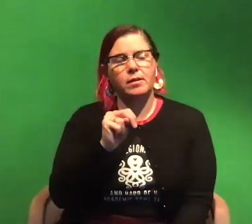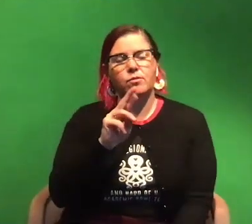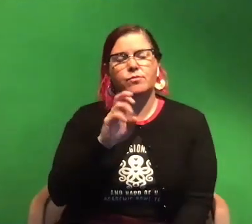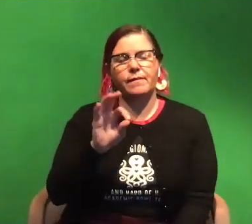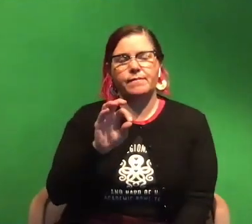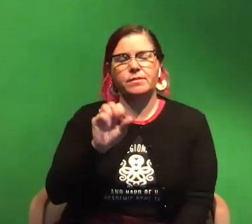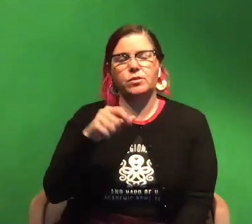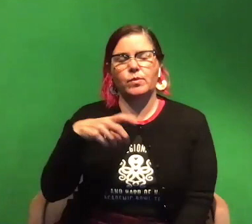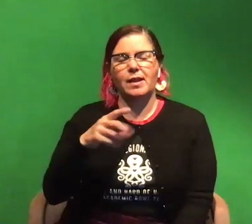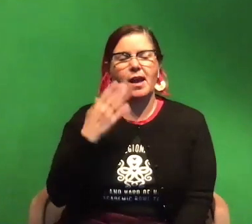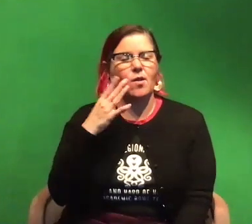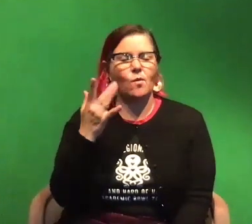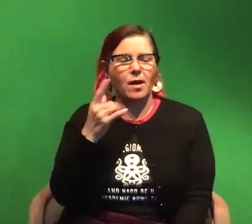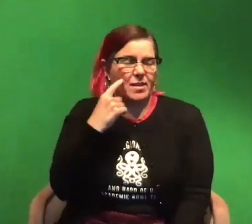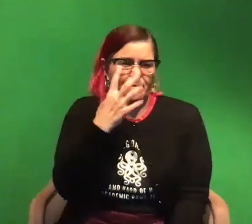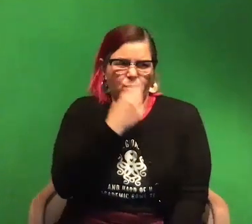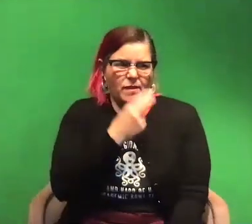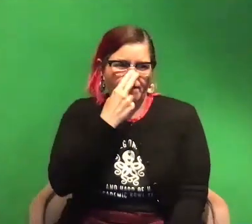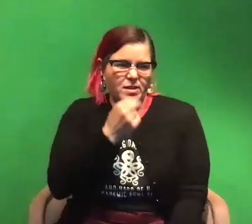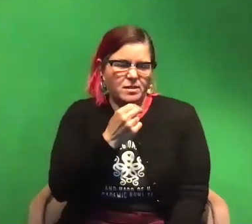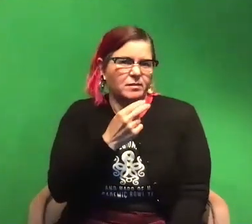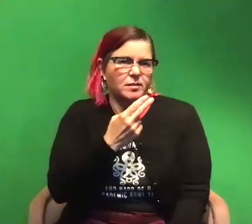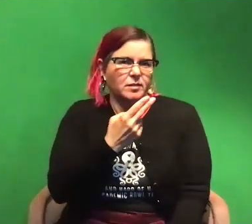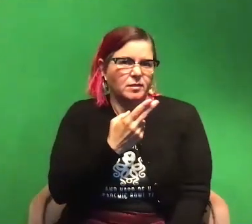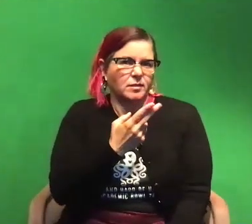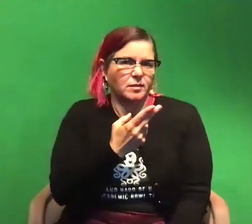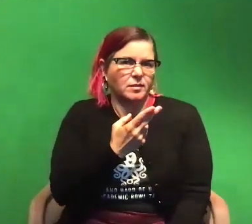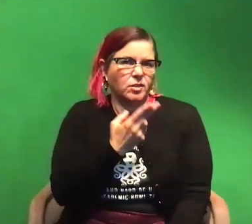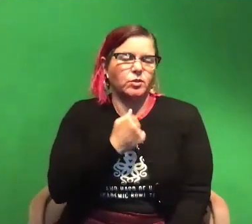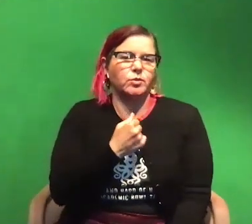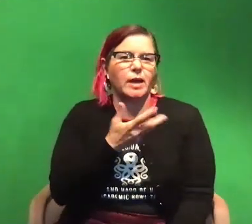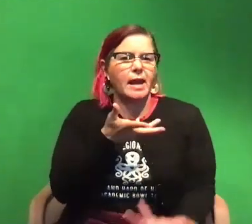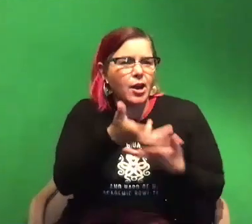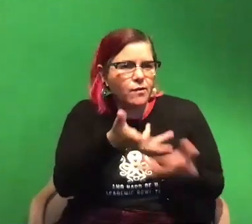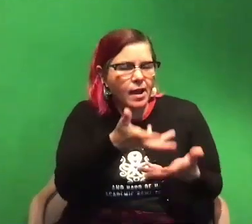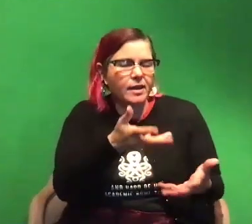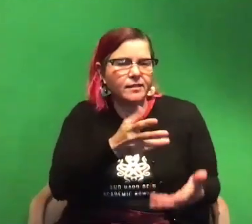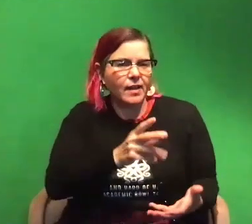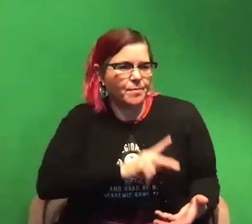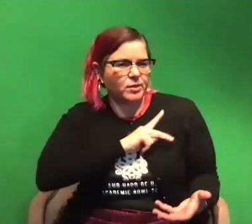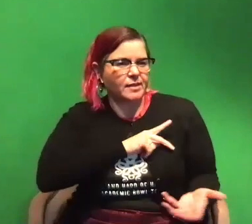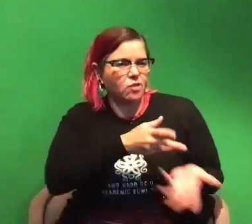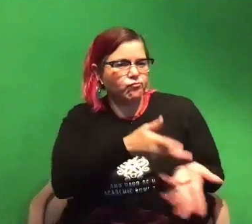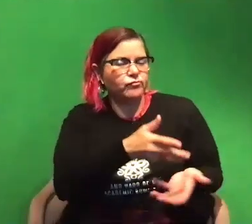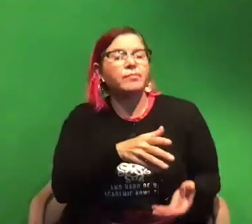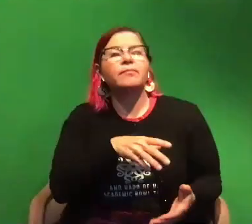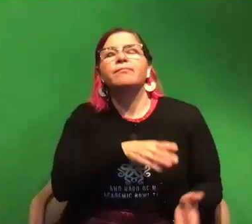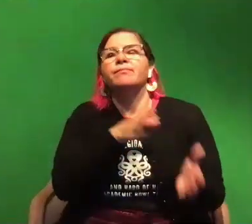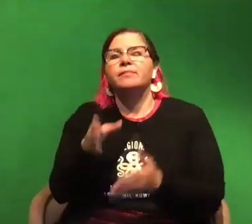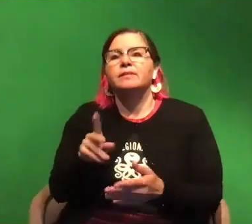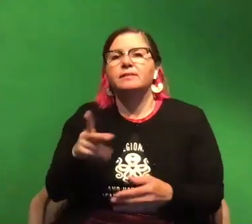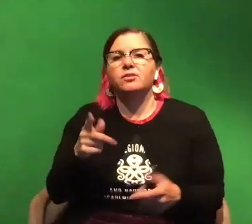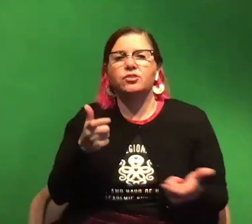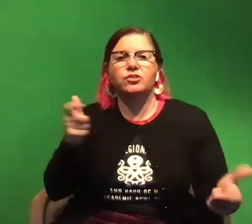and I don't know why. I just think they're beautiful and fun and cute and, like, interactive and personable in the wild. And then the giant